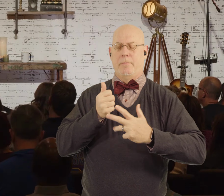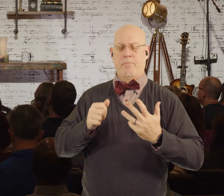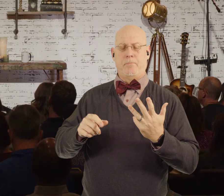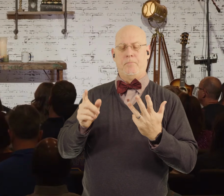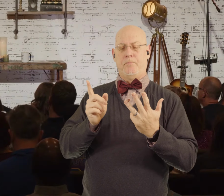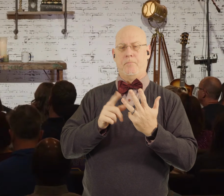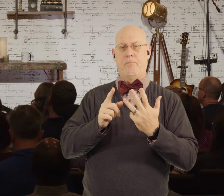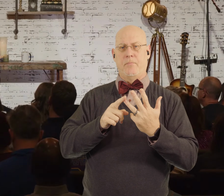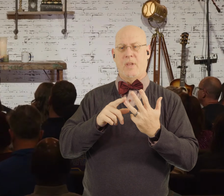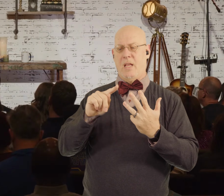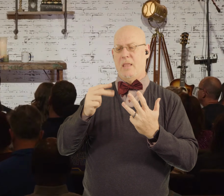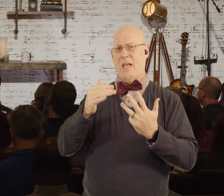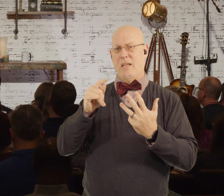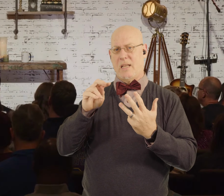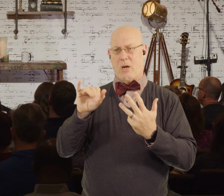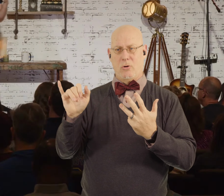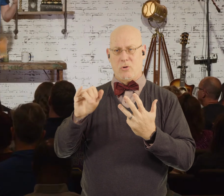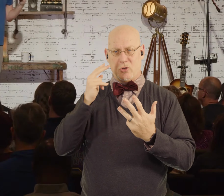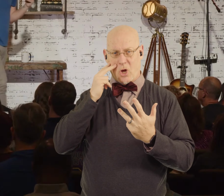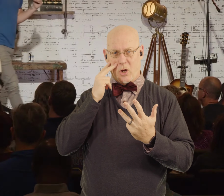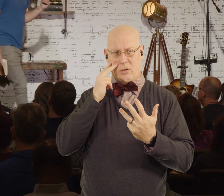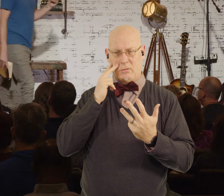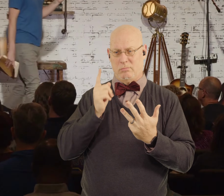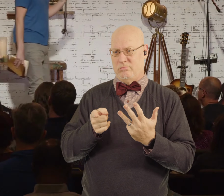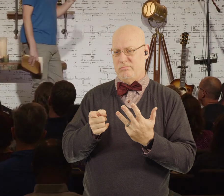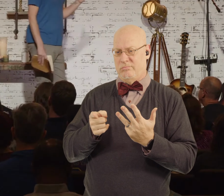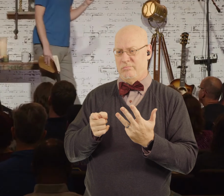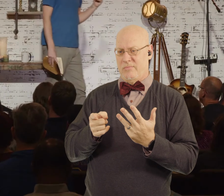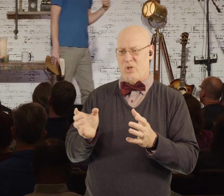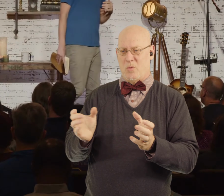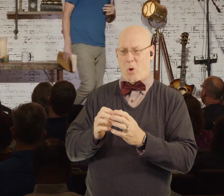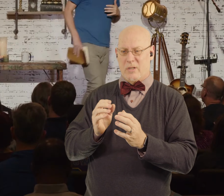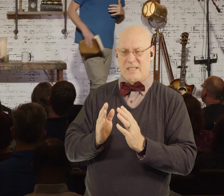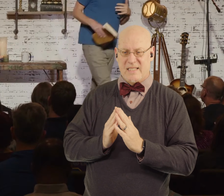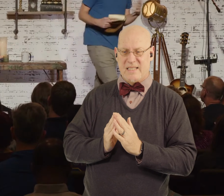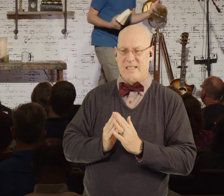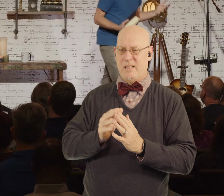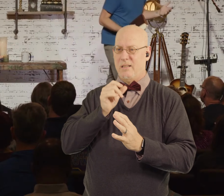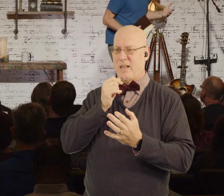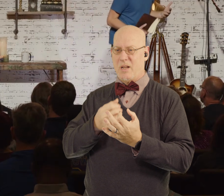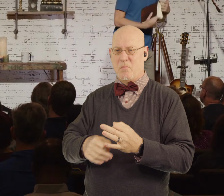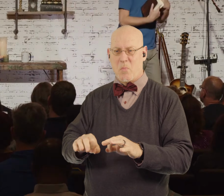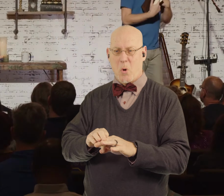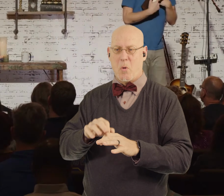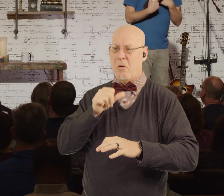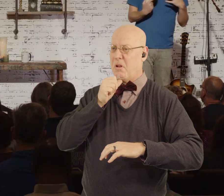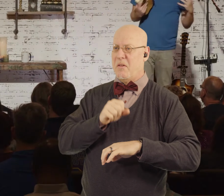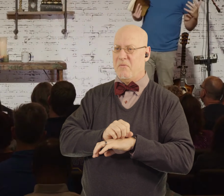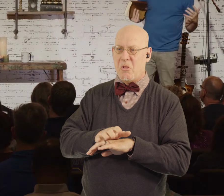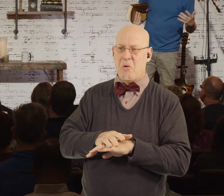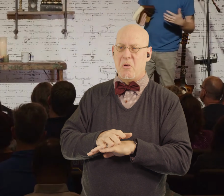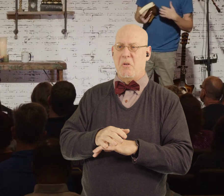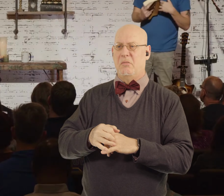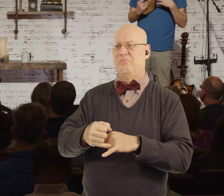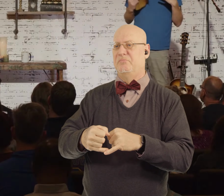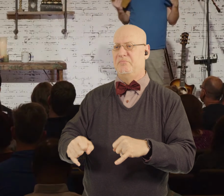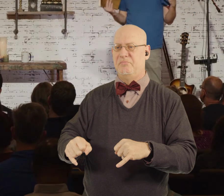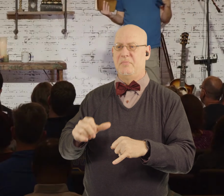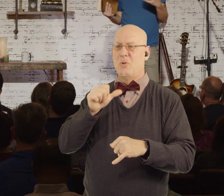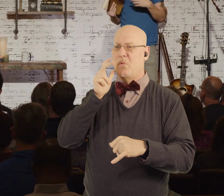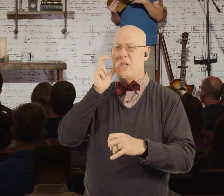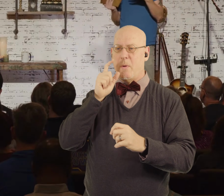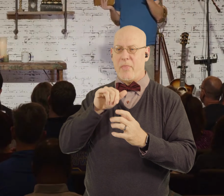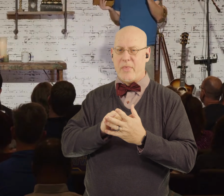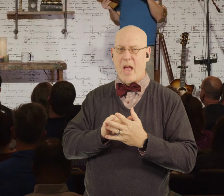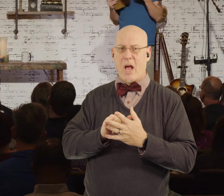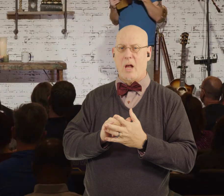out. And then you come to Thyatira, as we saw, and we're like, it's a suburb, it's not important, it's not influential,